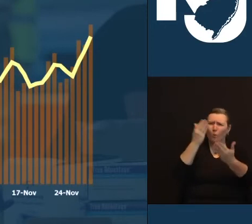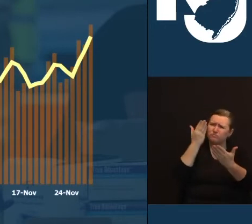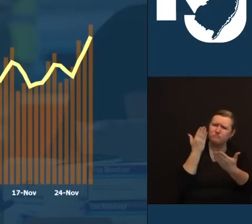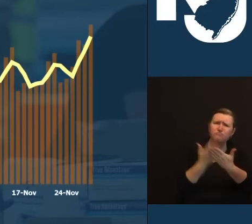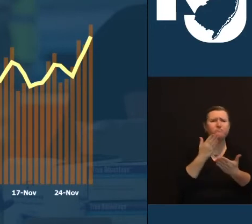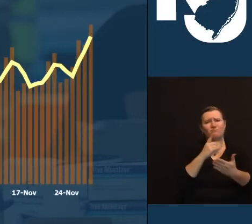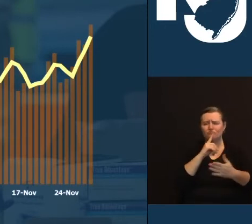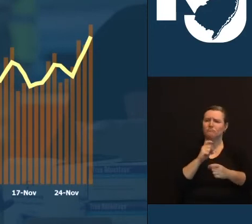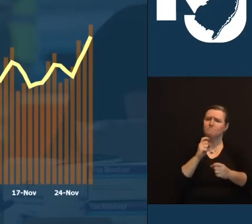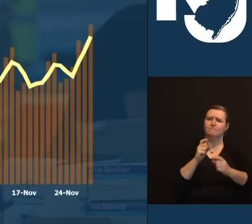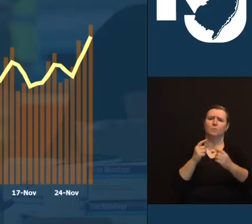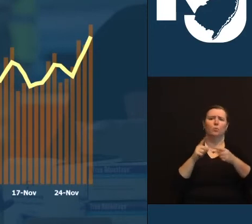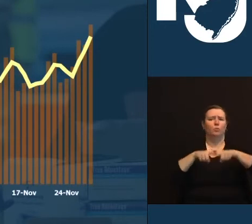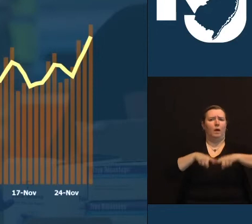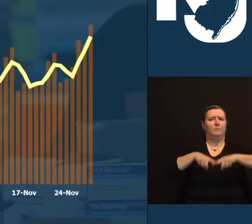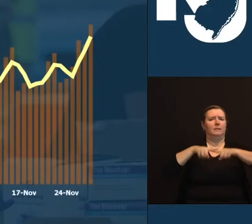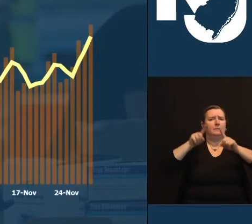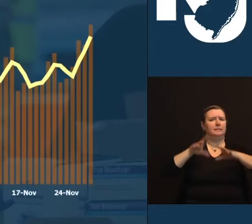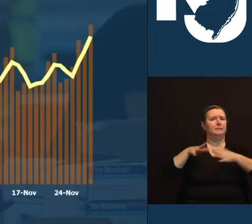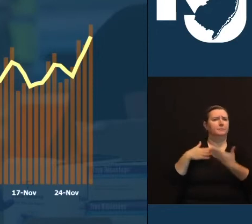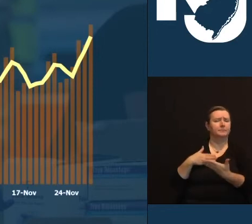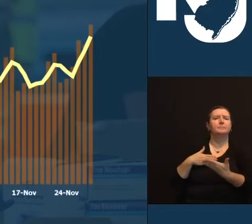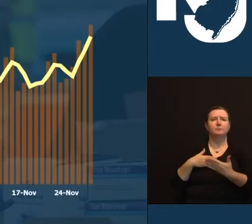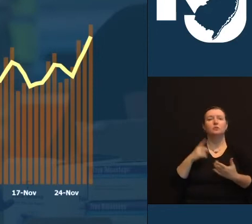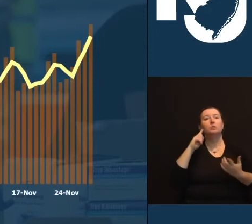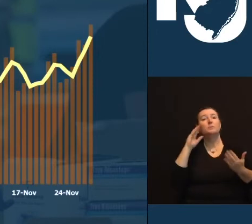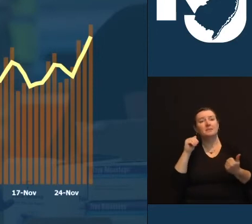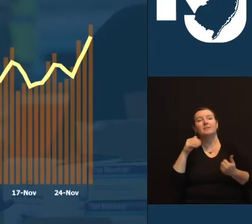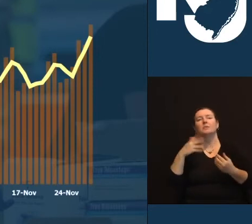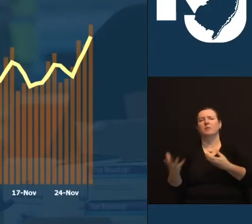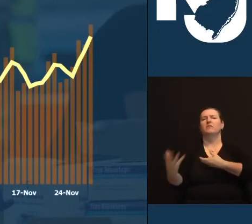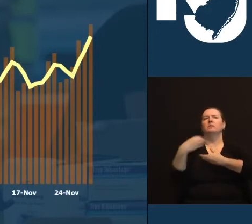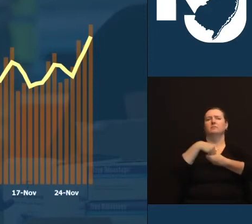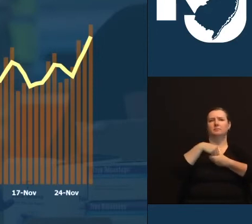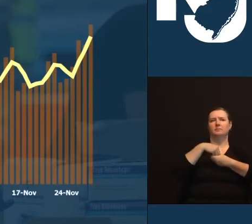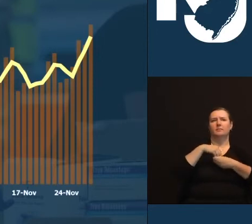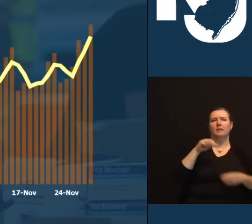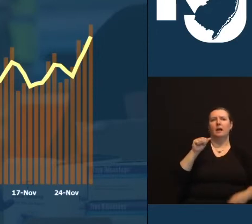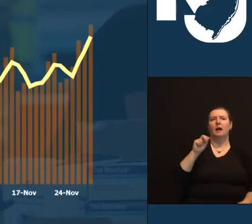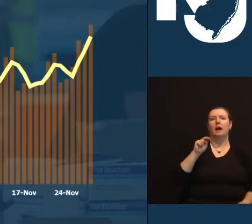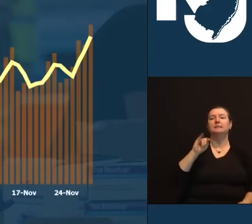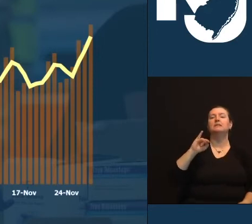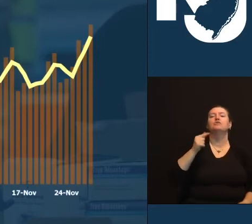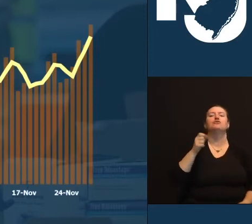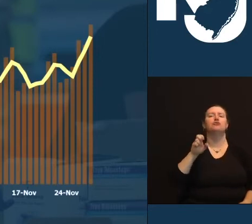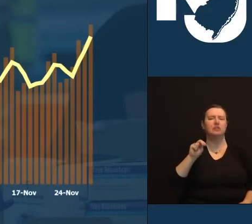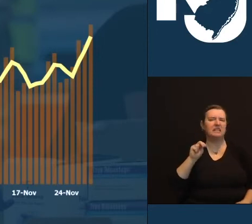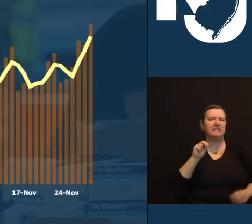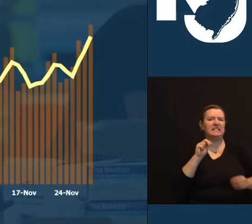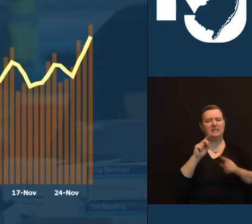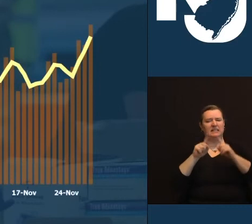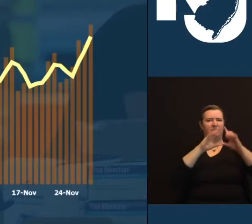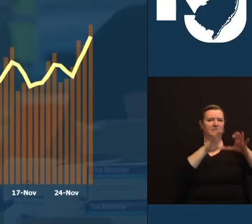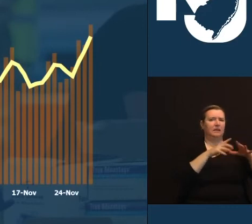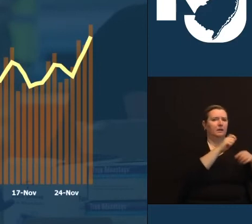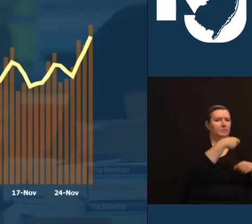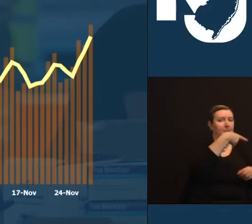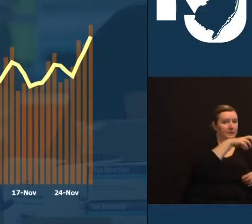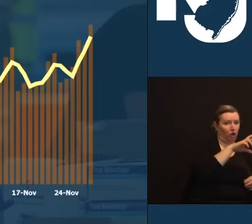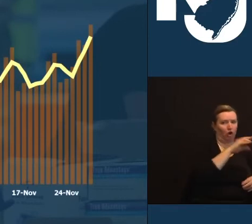to be able to fold in antigen testing into these reports as well. Now, our rate of transmission of 1.08 is